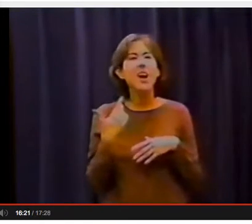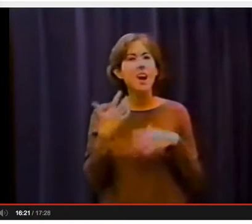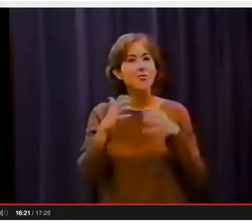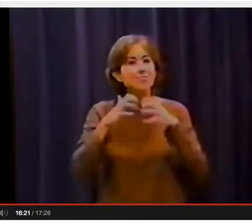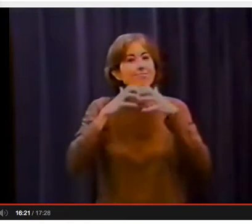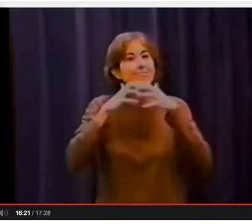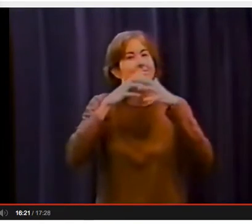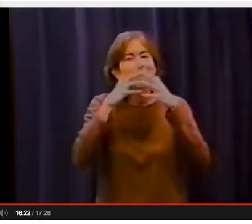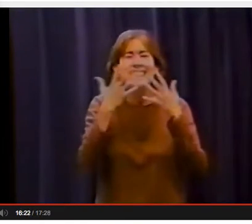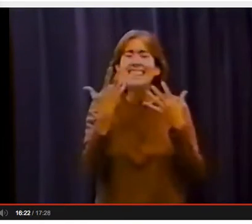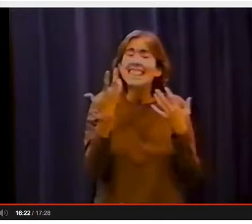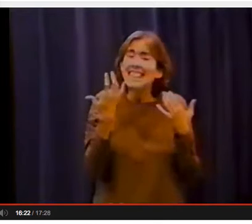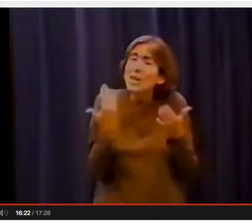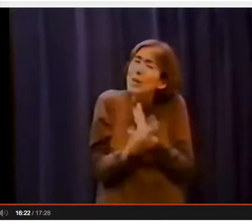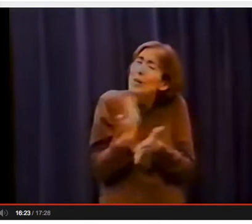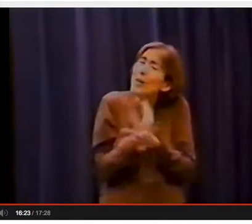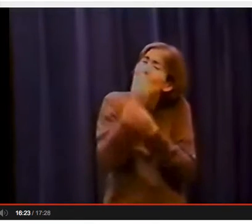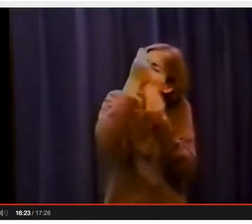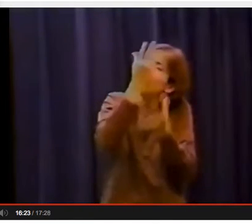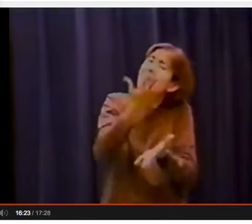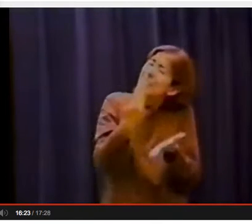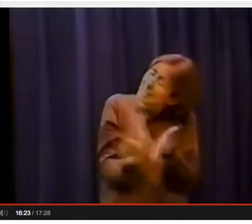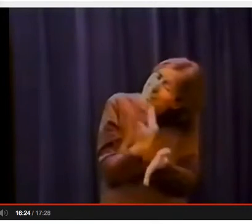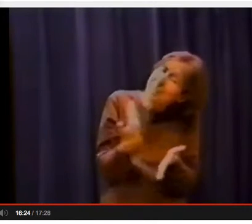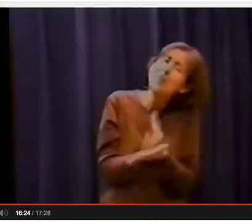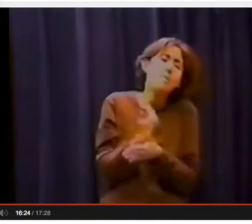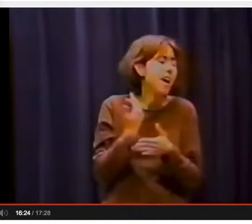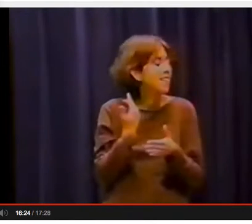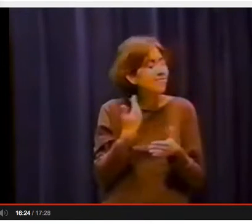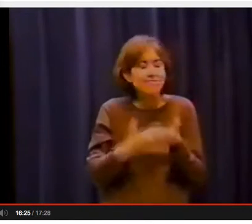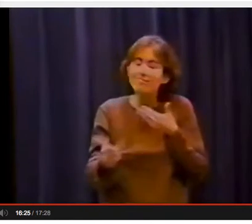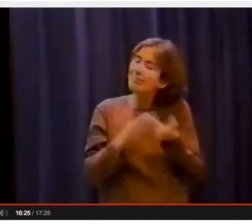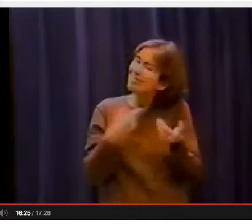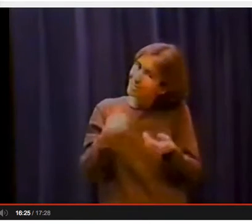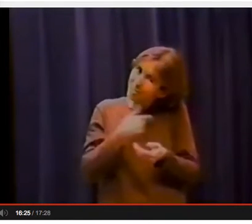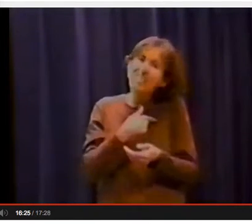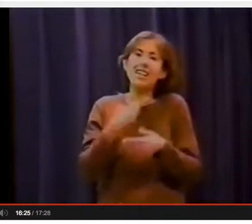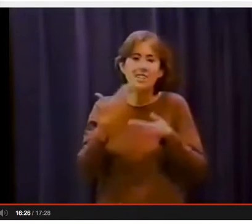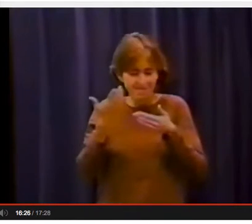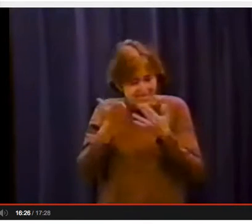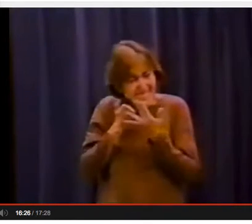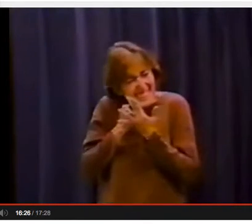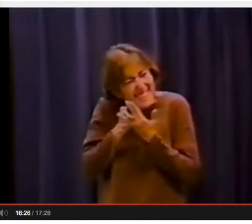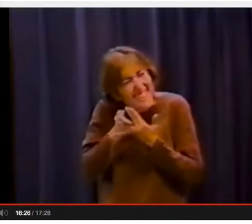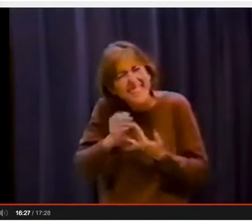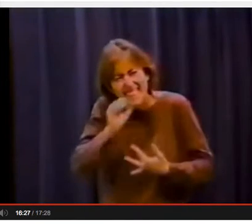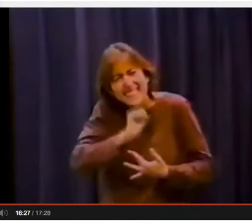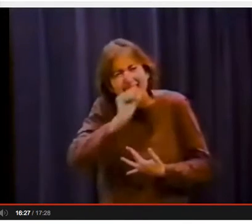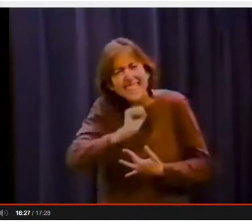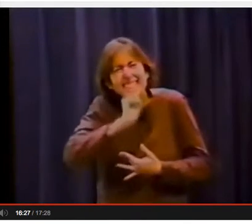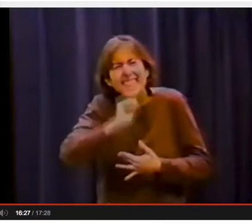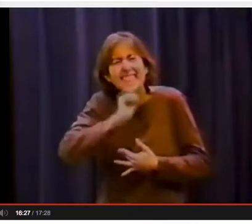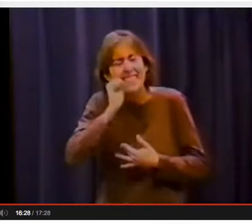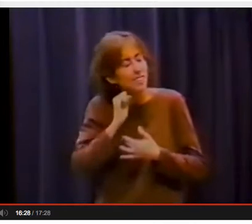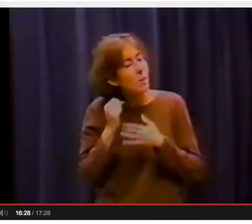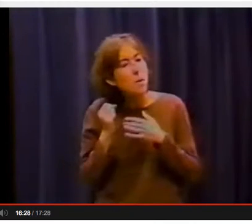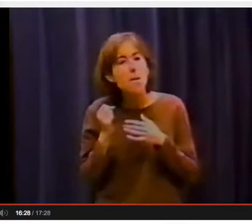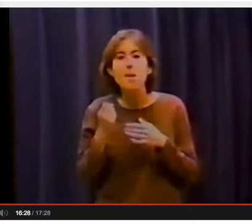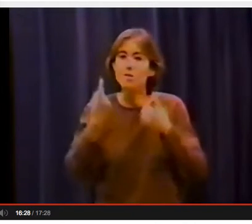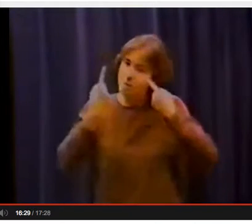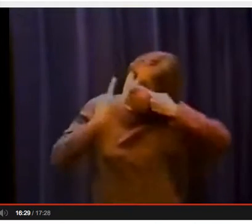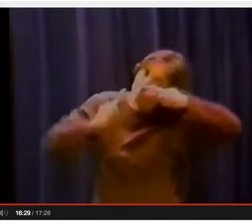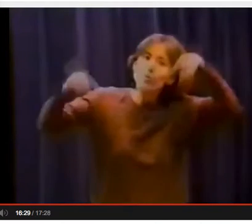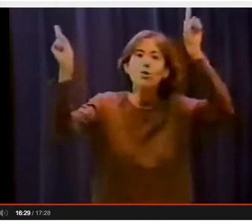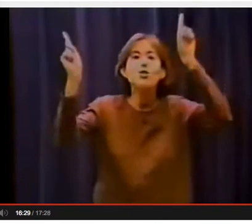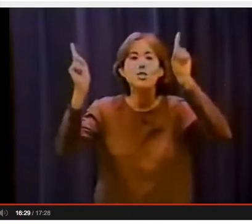So there's outside services. So this is just some new information I just want to let you know about me and what I'm doing.